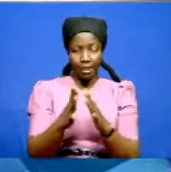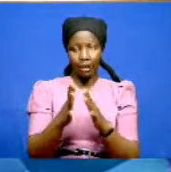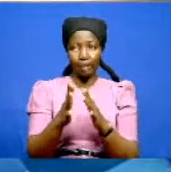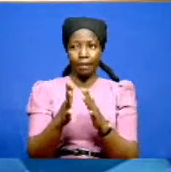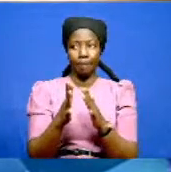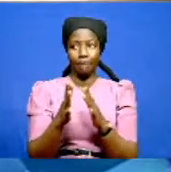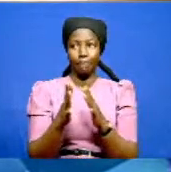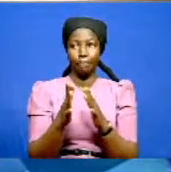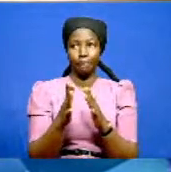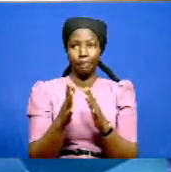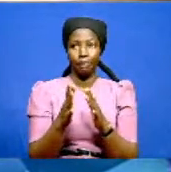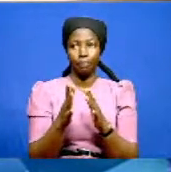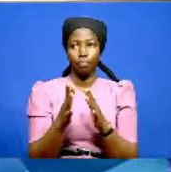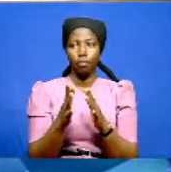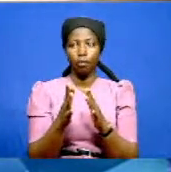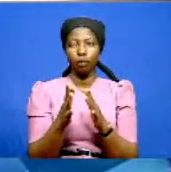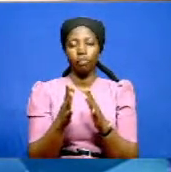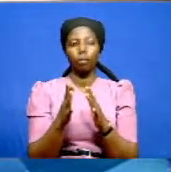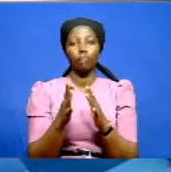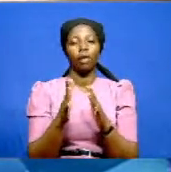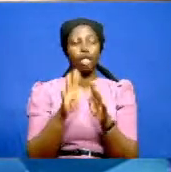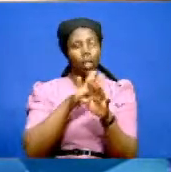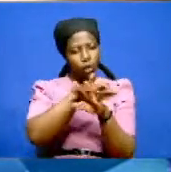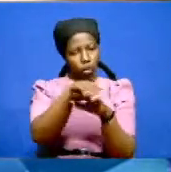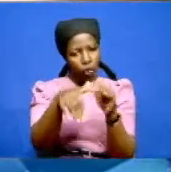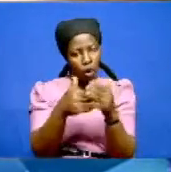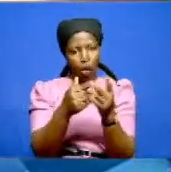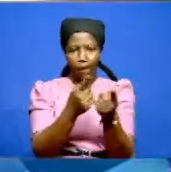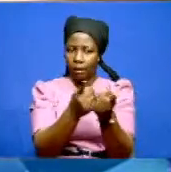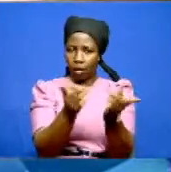and all of you,